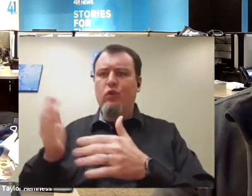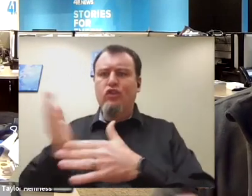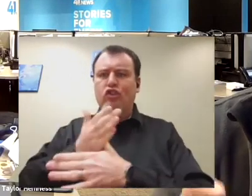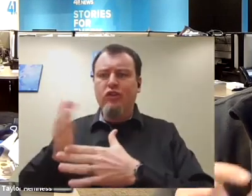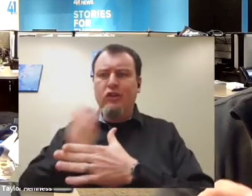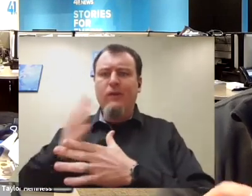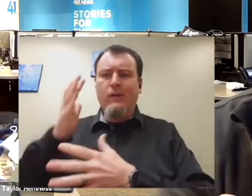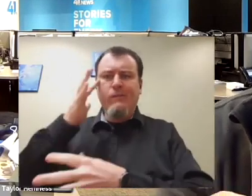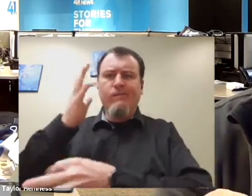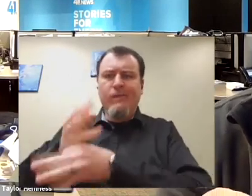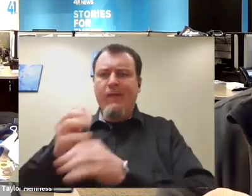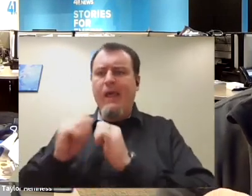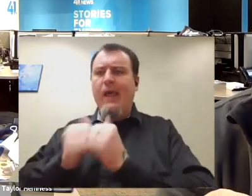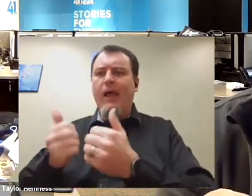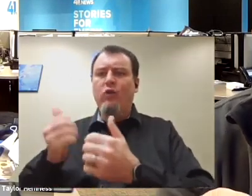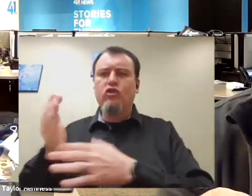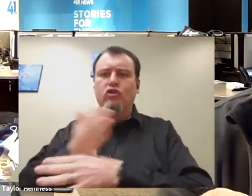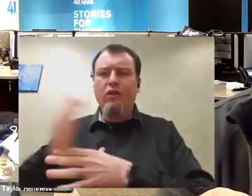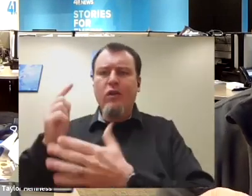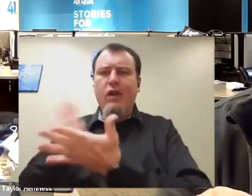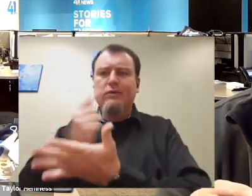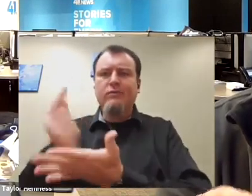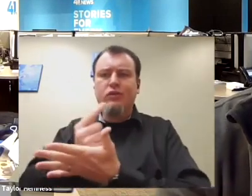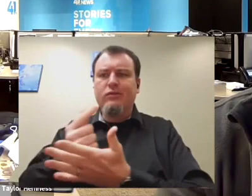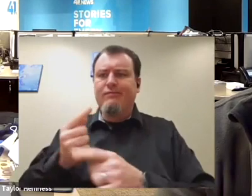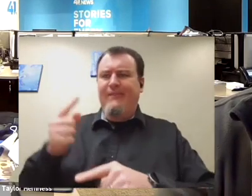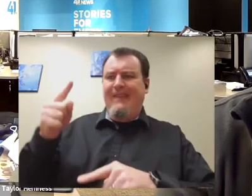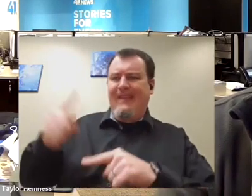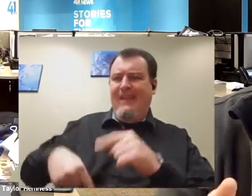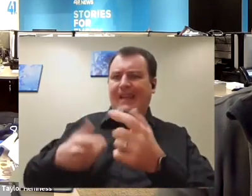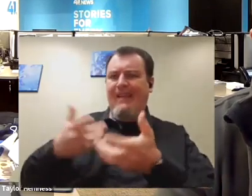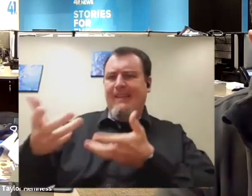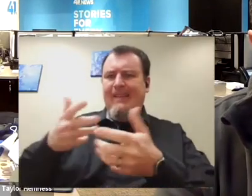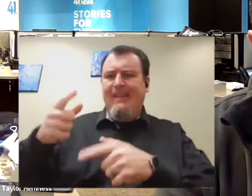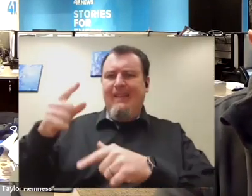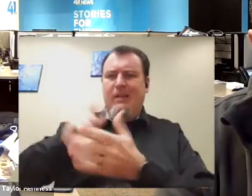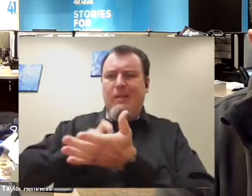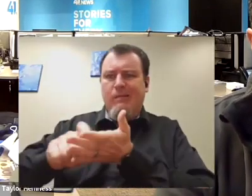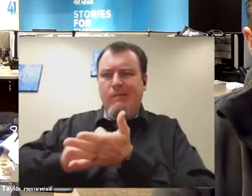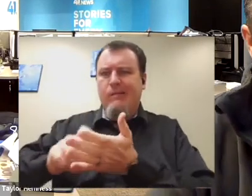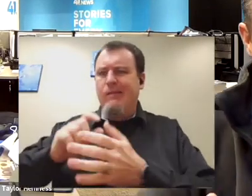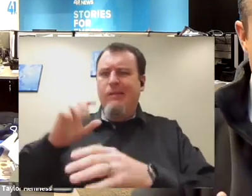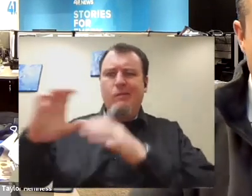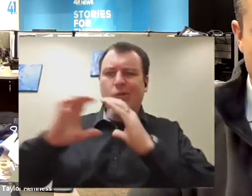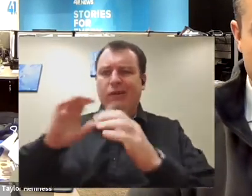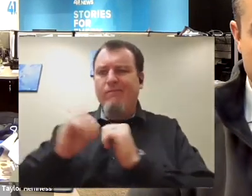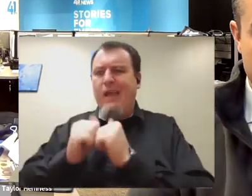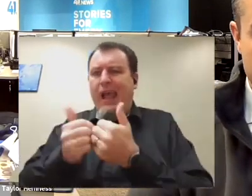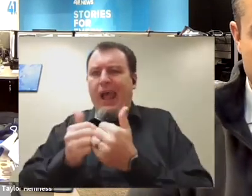Tell me about that aspect of faith when it comes to a deaf person.